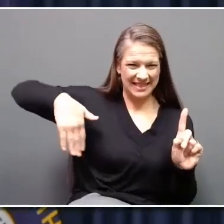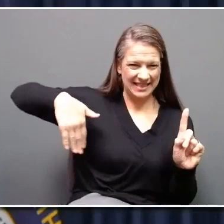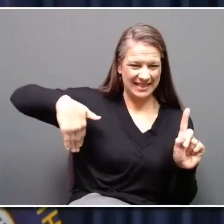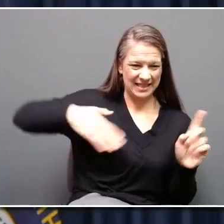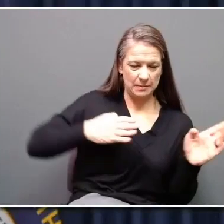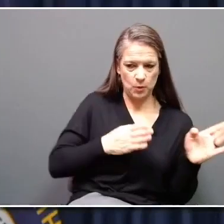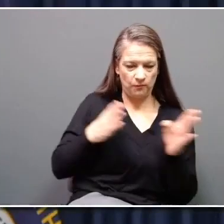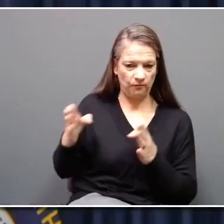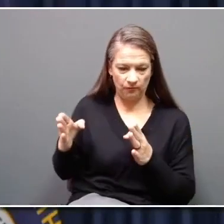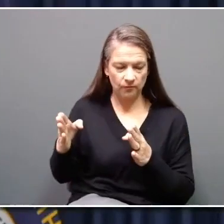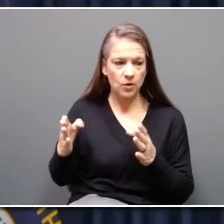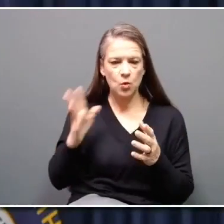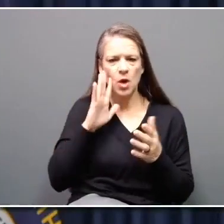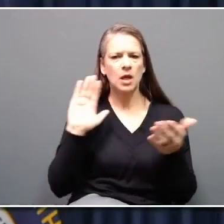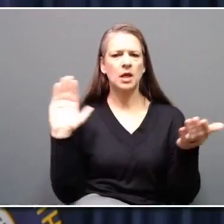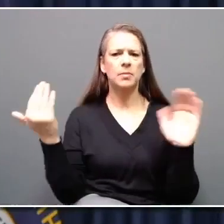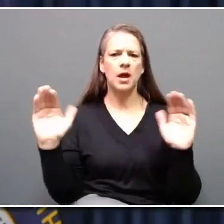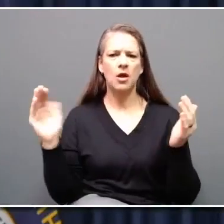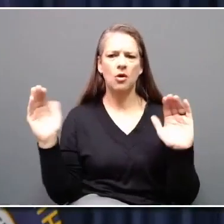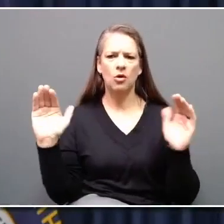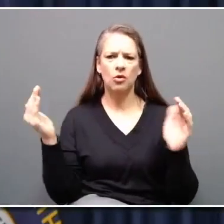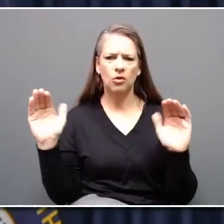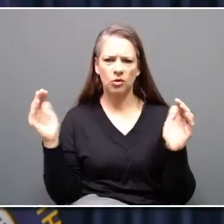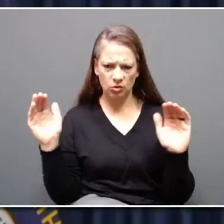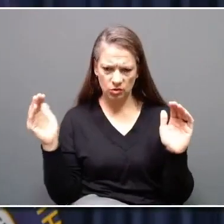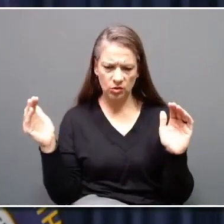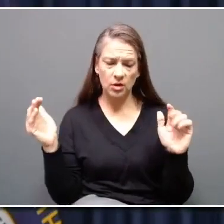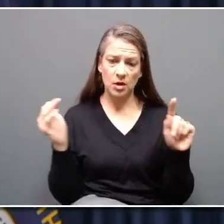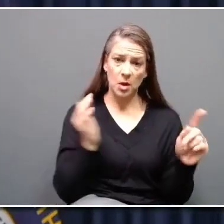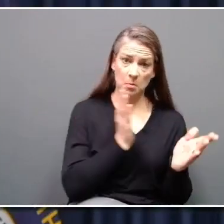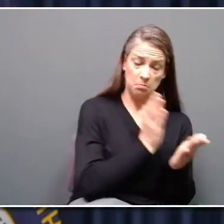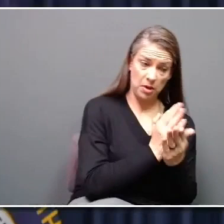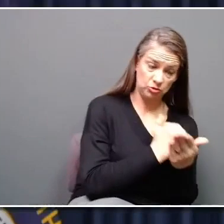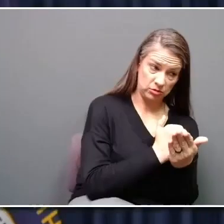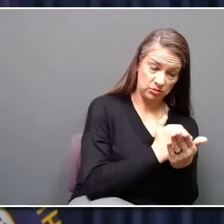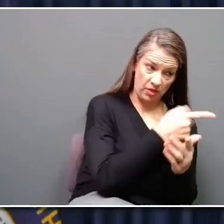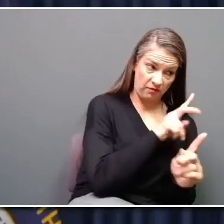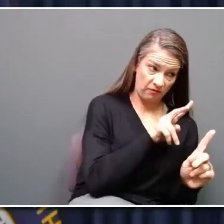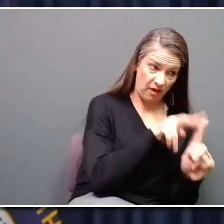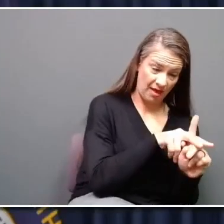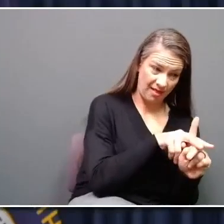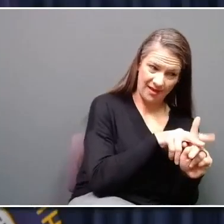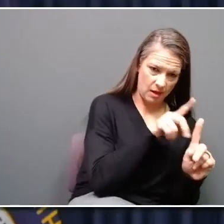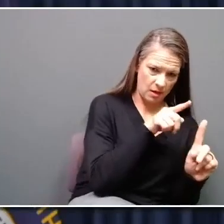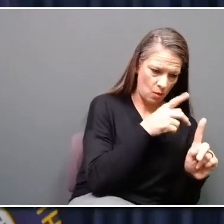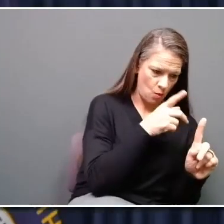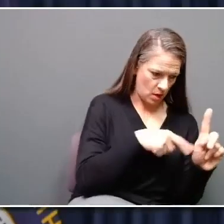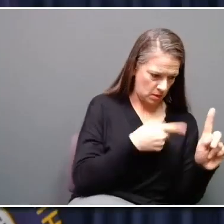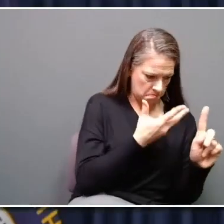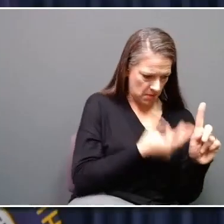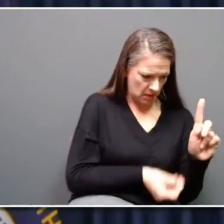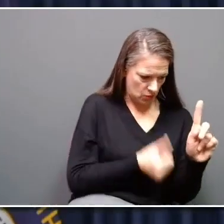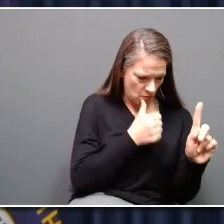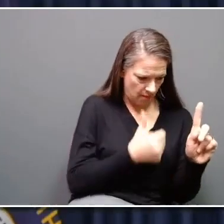the differences in primarily what it does not fund and needs to fund as compared to the proposal